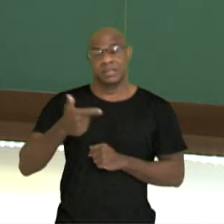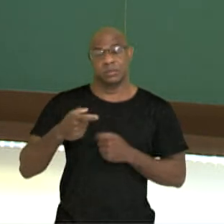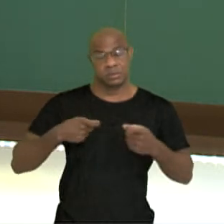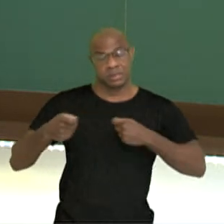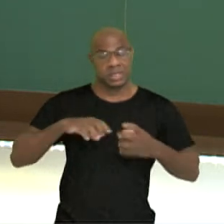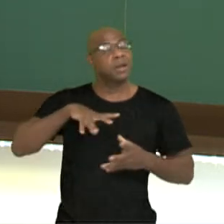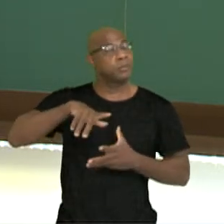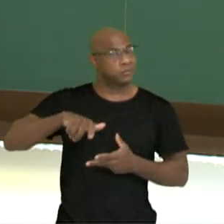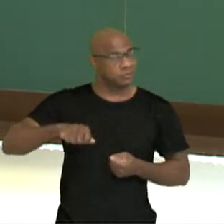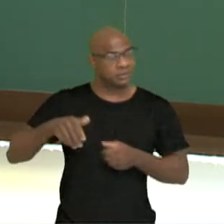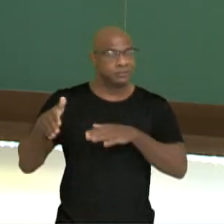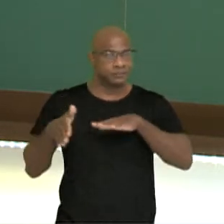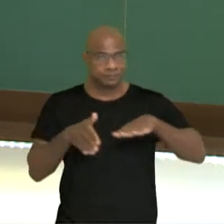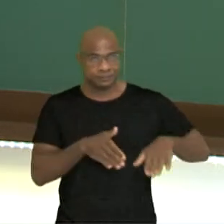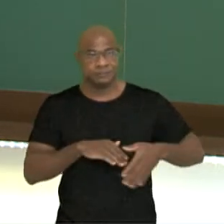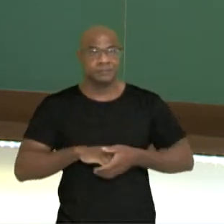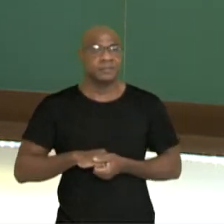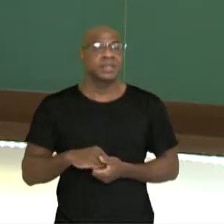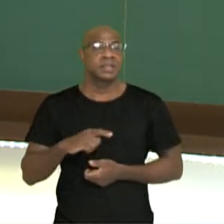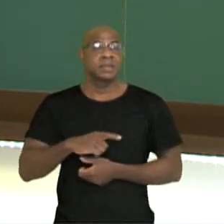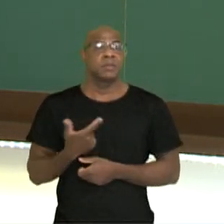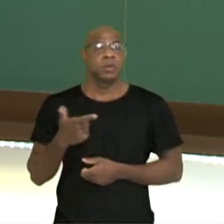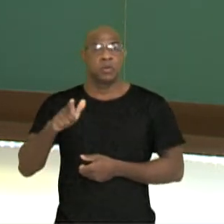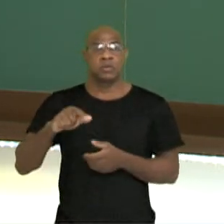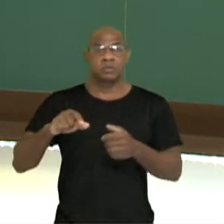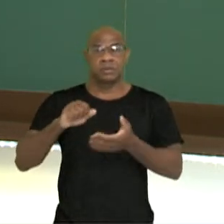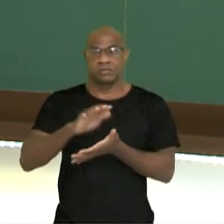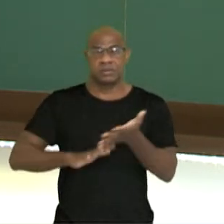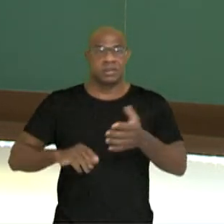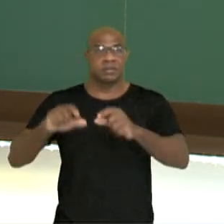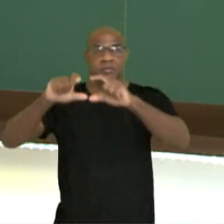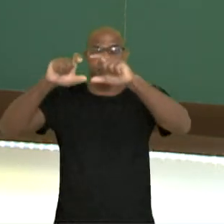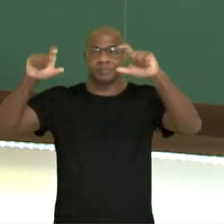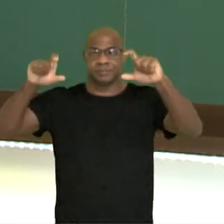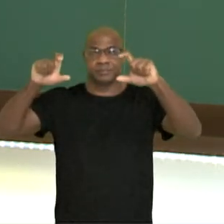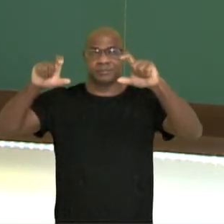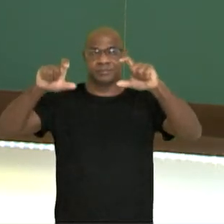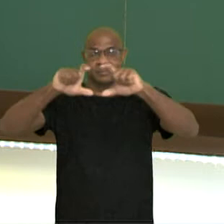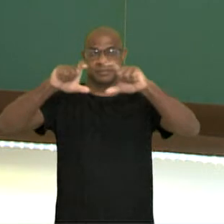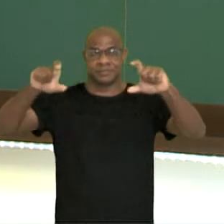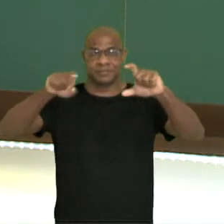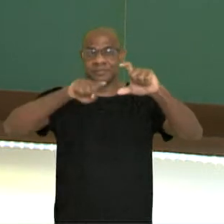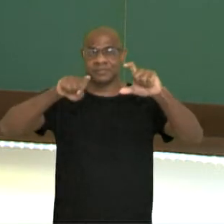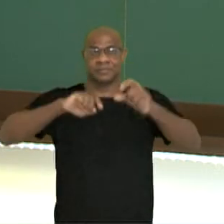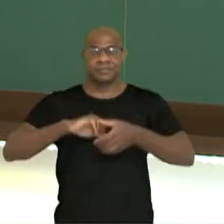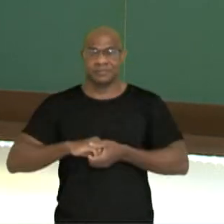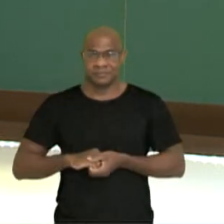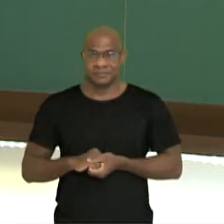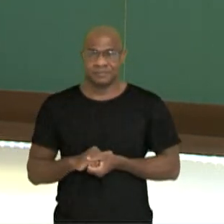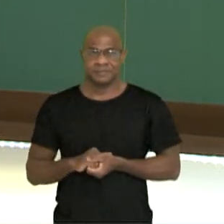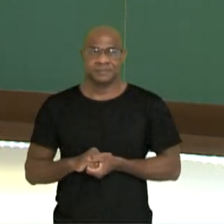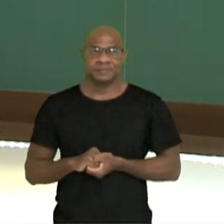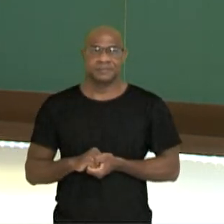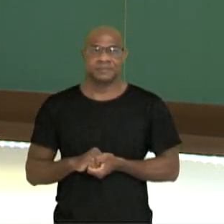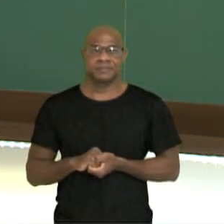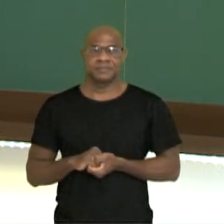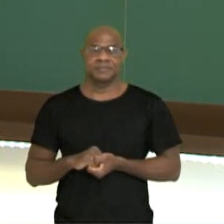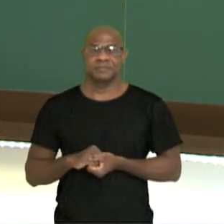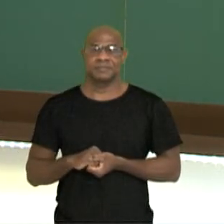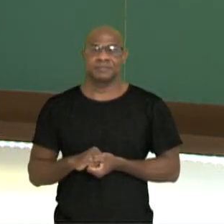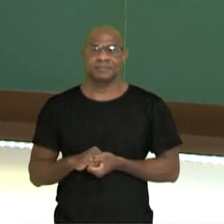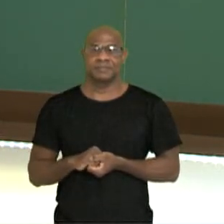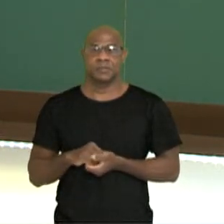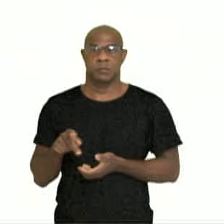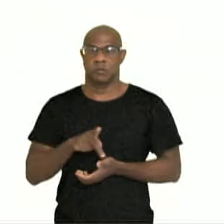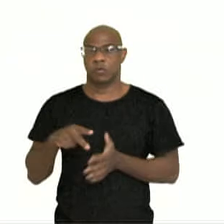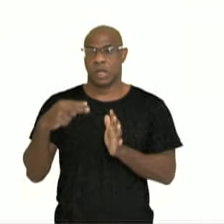também retirando o trecho do texto, pessoal, né? Agora baseada neste trecho aqui. These generated electromagnetic microwaves,